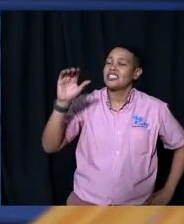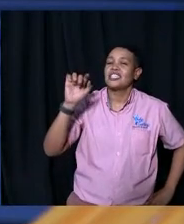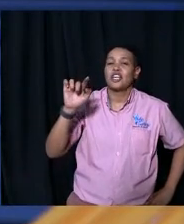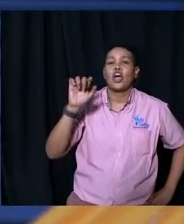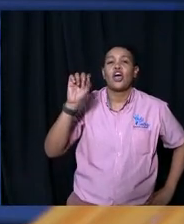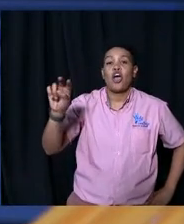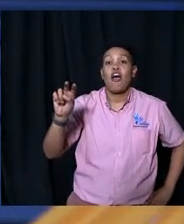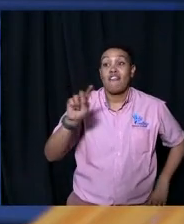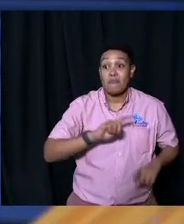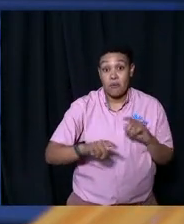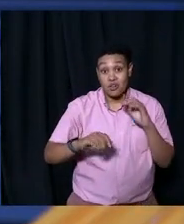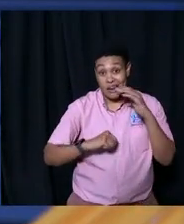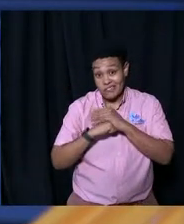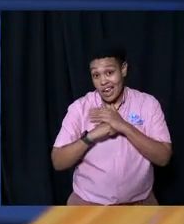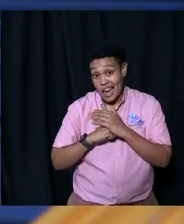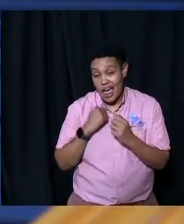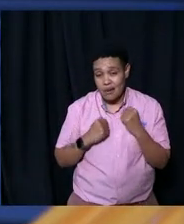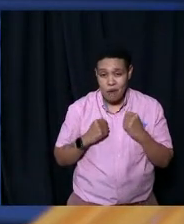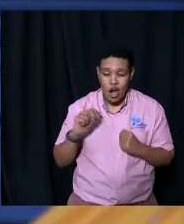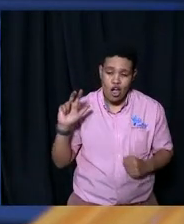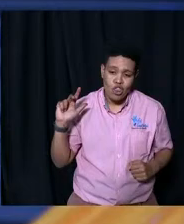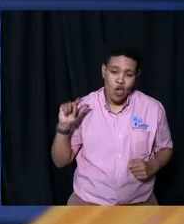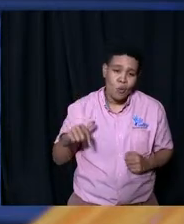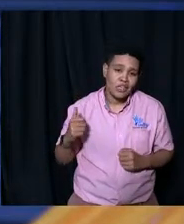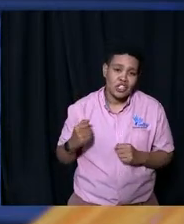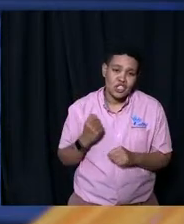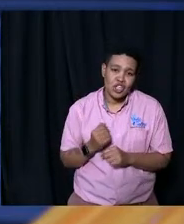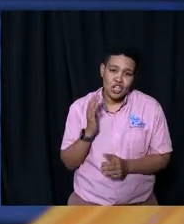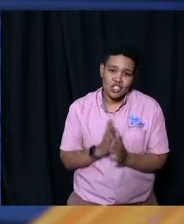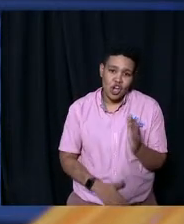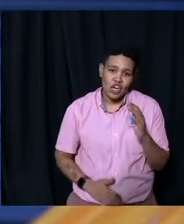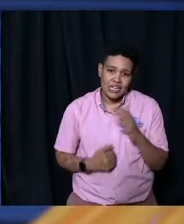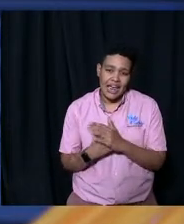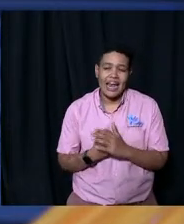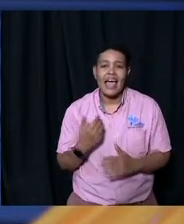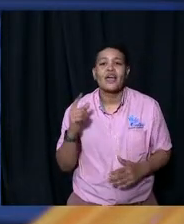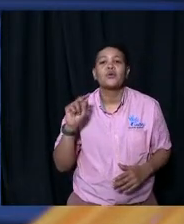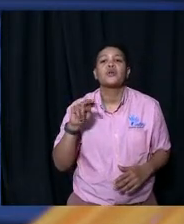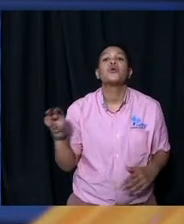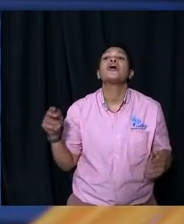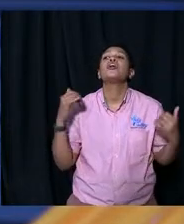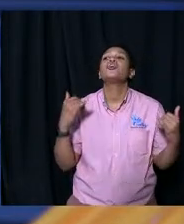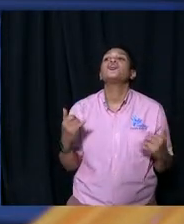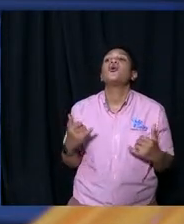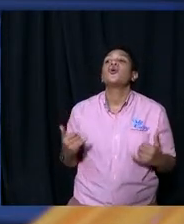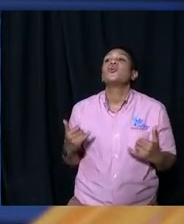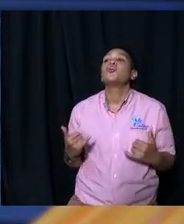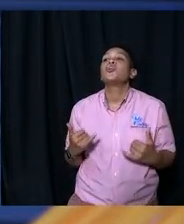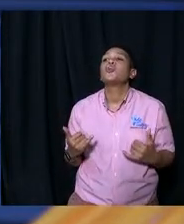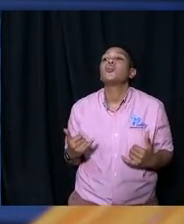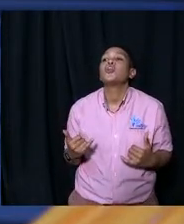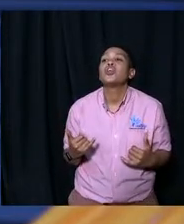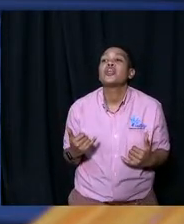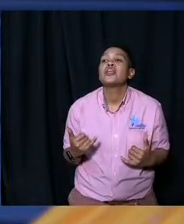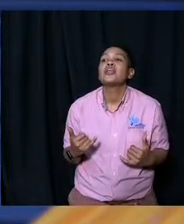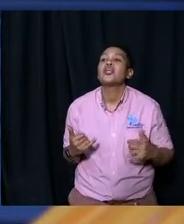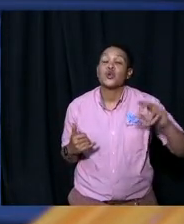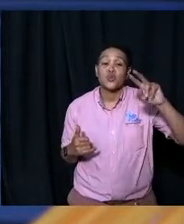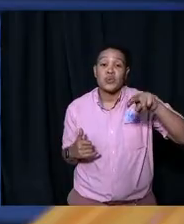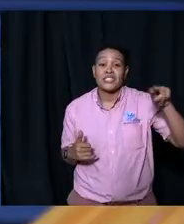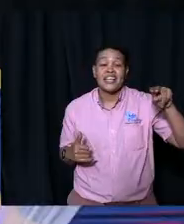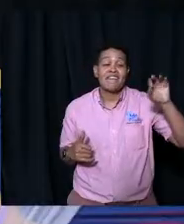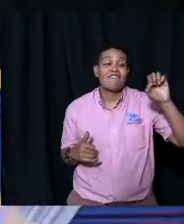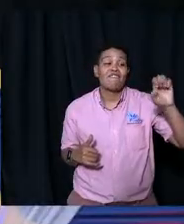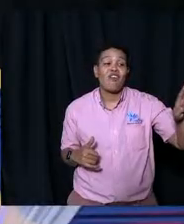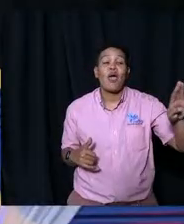policycomments@megjc.gov. But you have a deadline, March 31 this year, 2022. And today is the